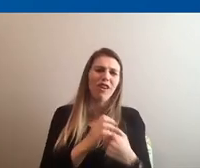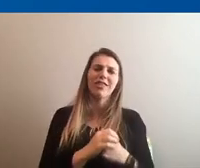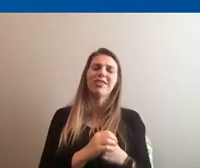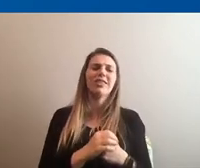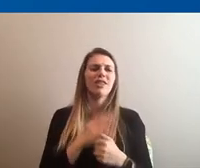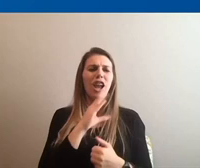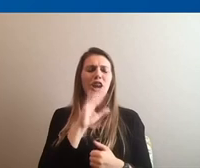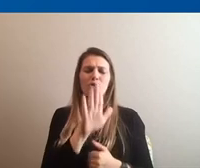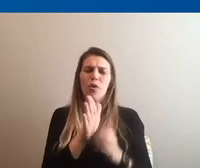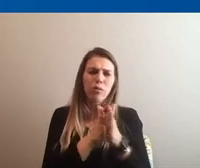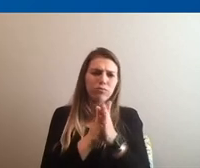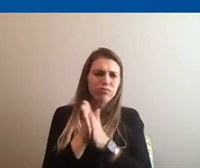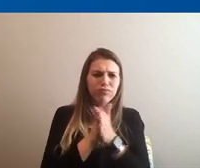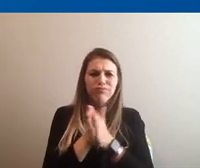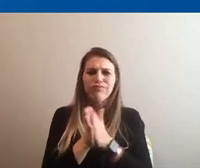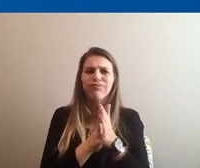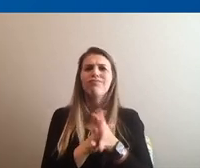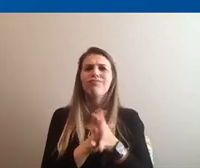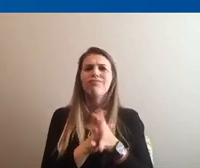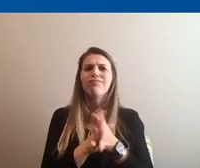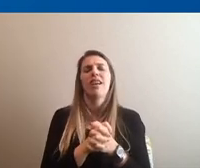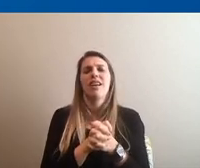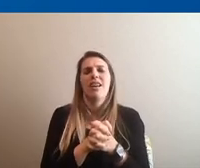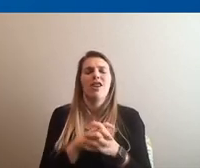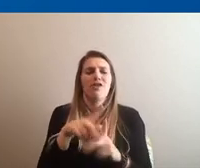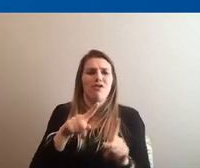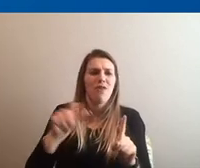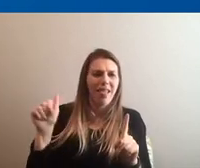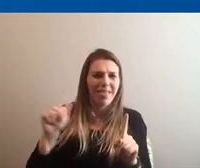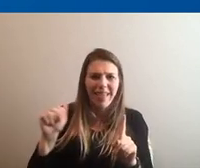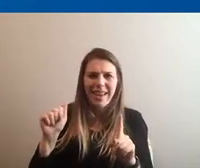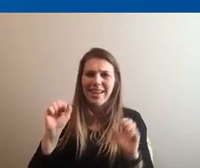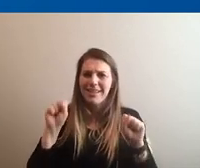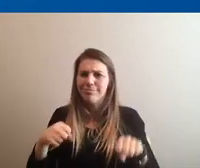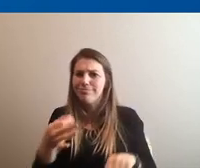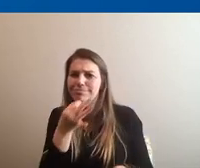will, your athletic capacity.